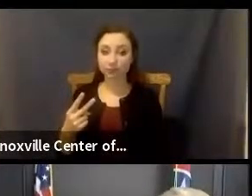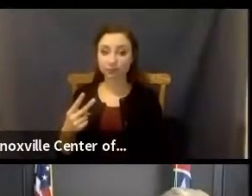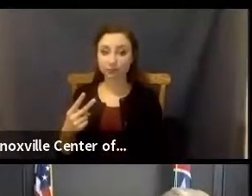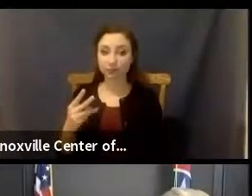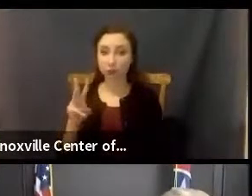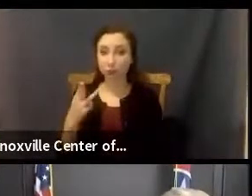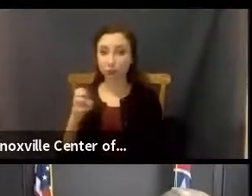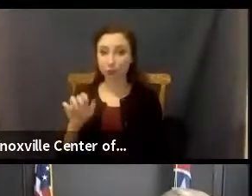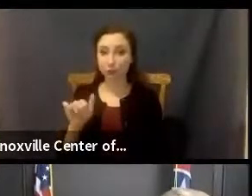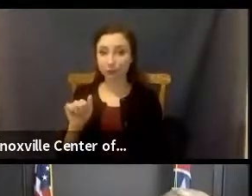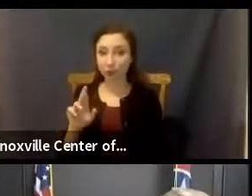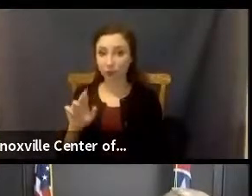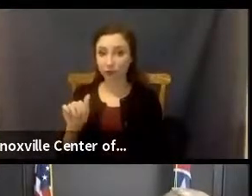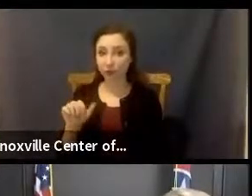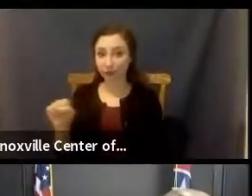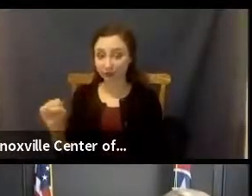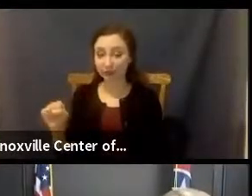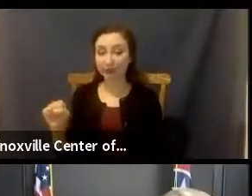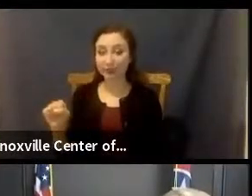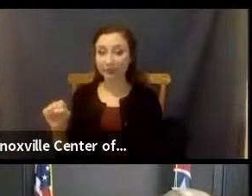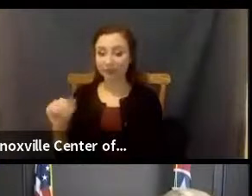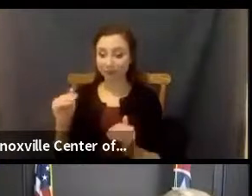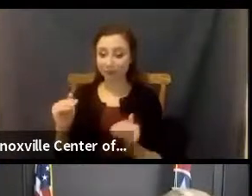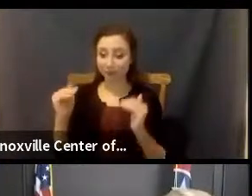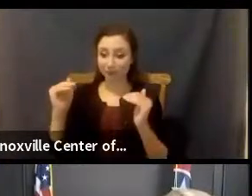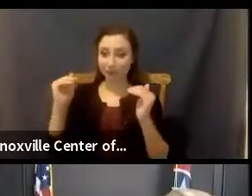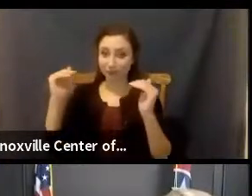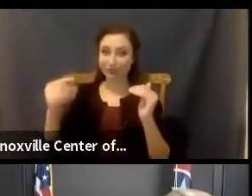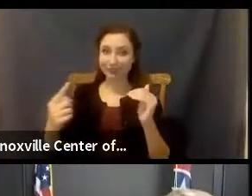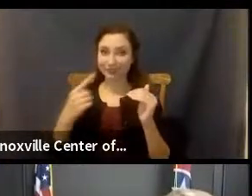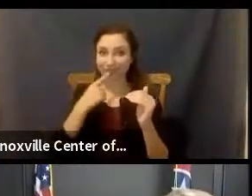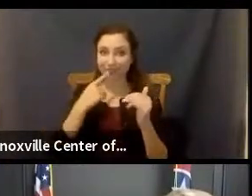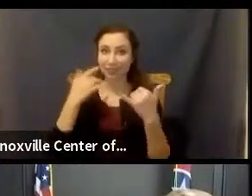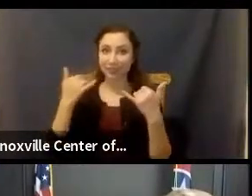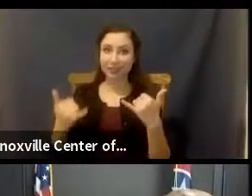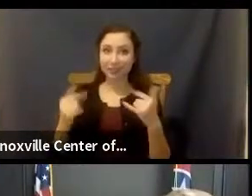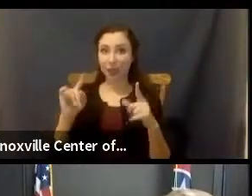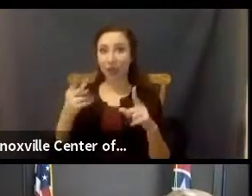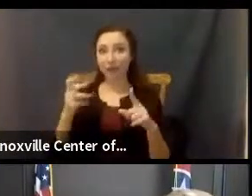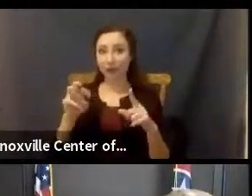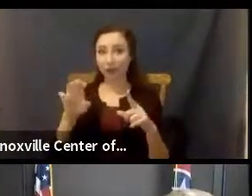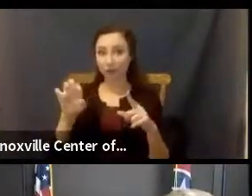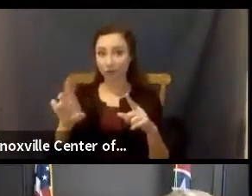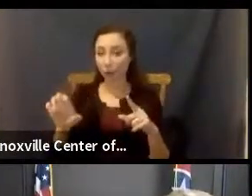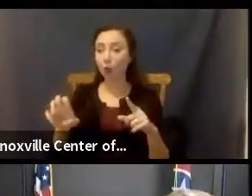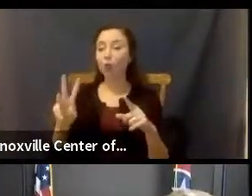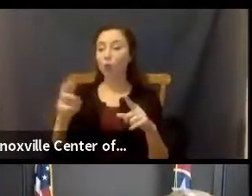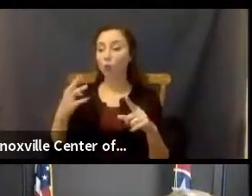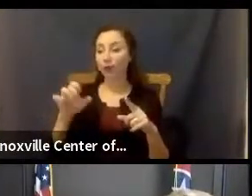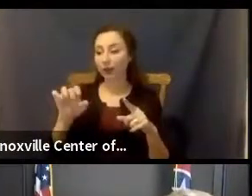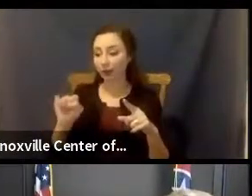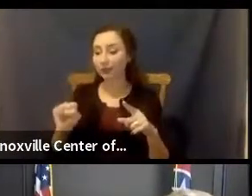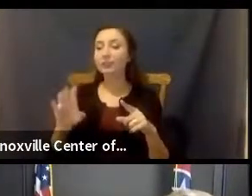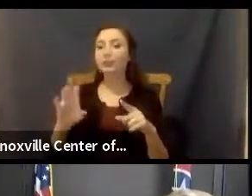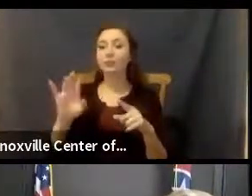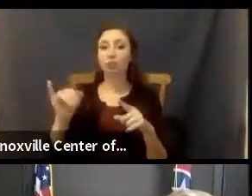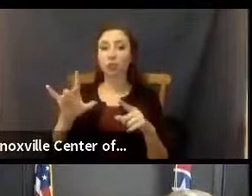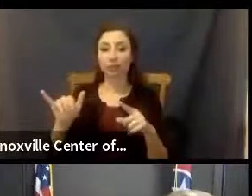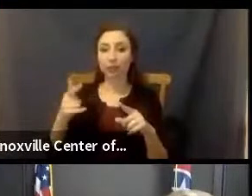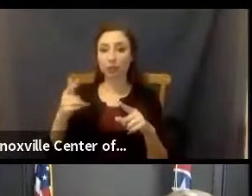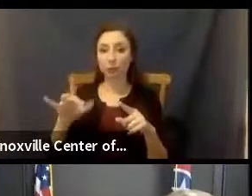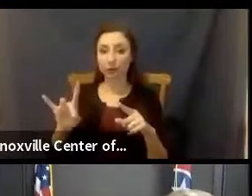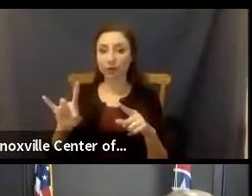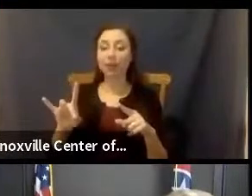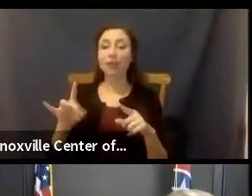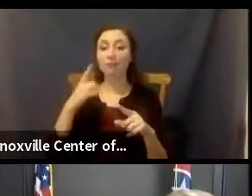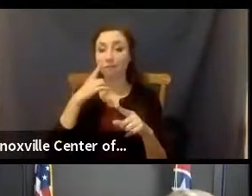whereas, 2 whereas is above where it says now therefore, whereas as of July 28th, foregoing authority and it